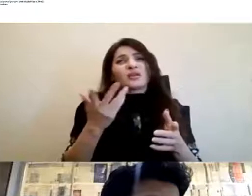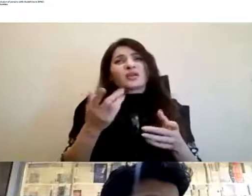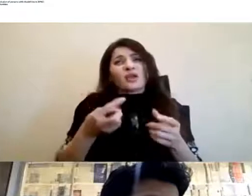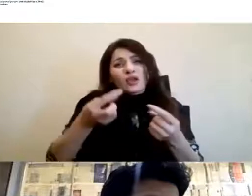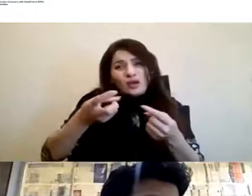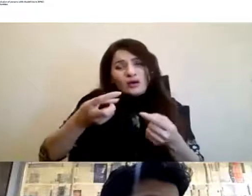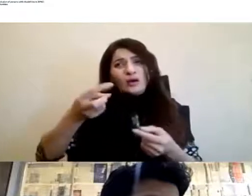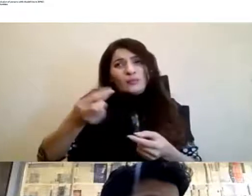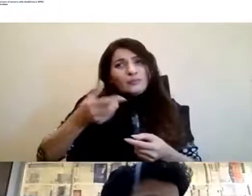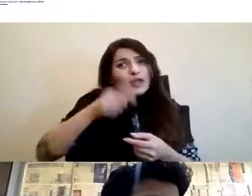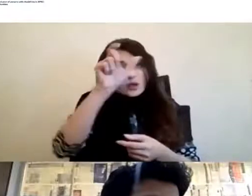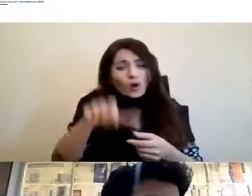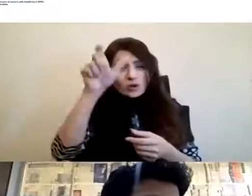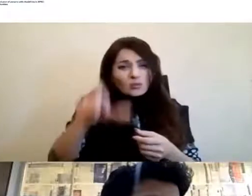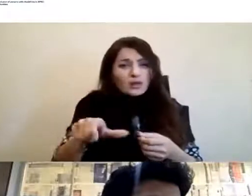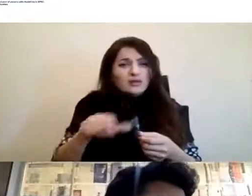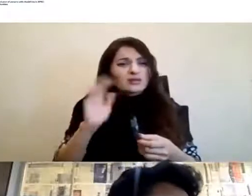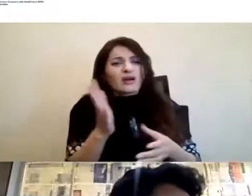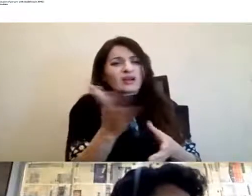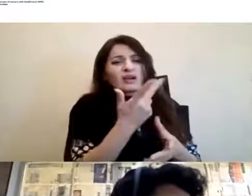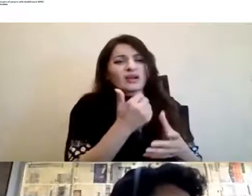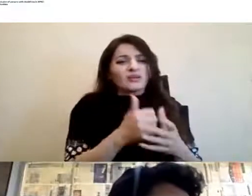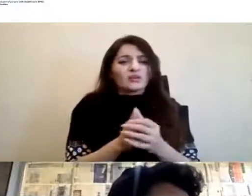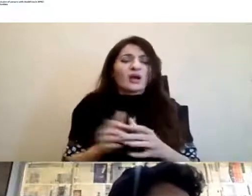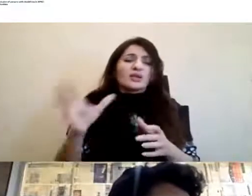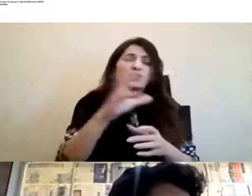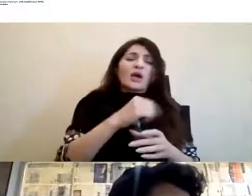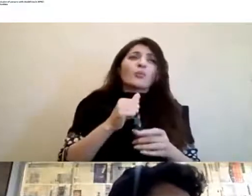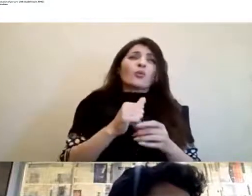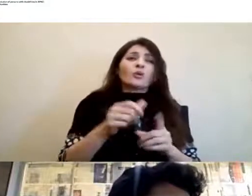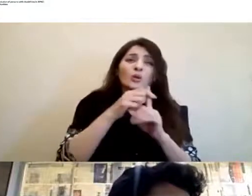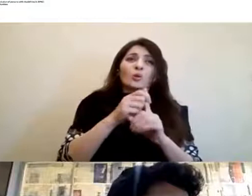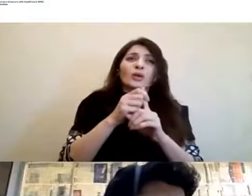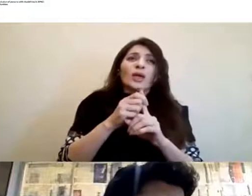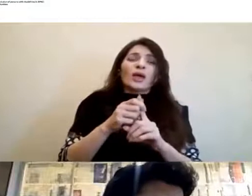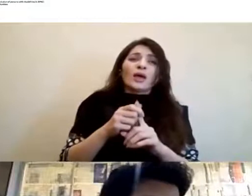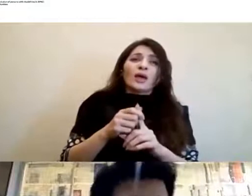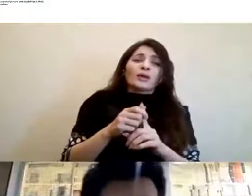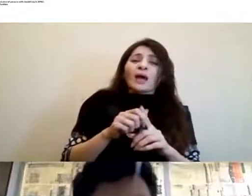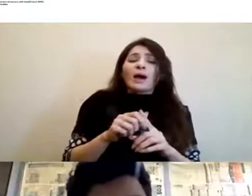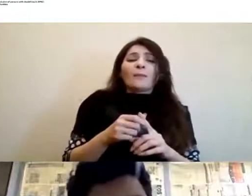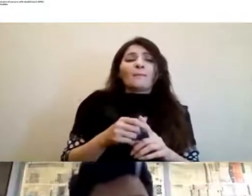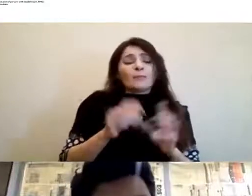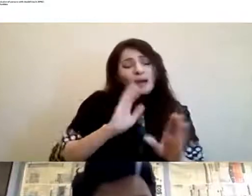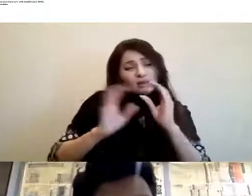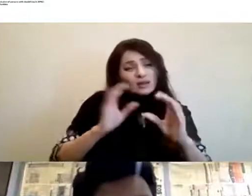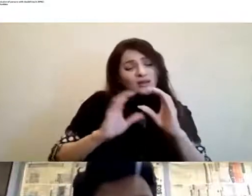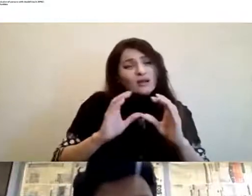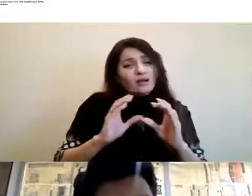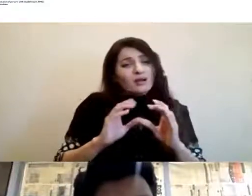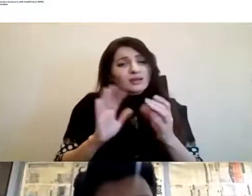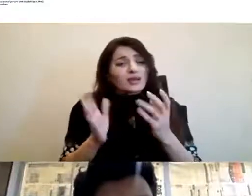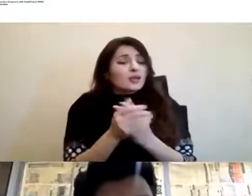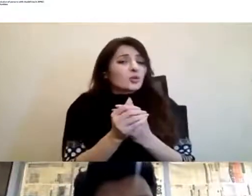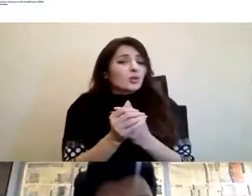regulators, everybody to really have a conversation about how you can do this, because